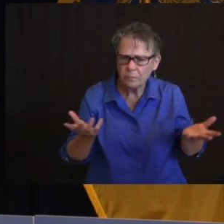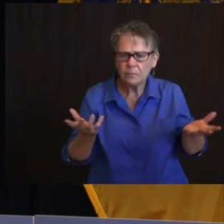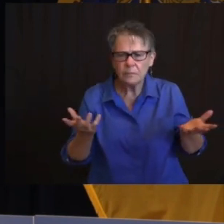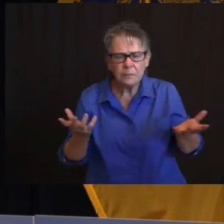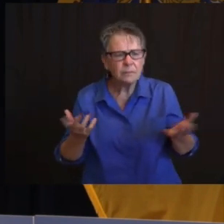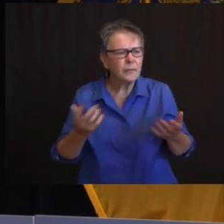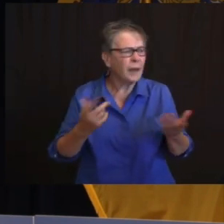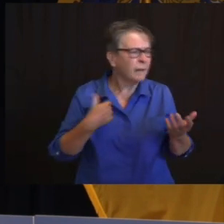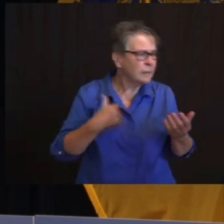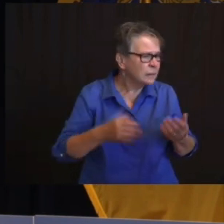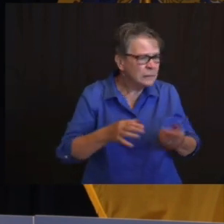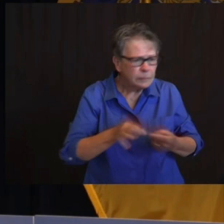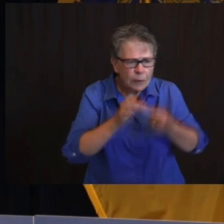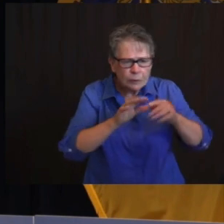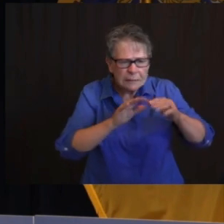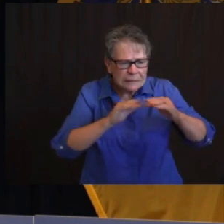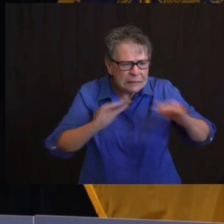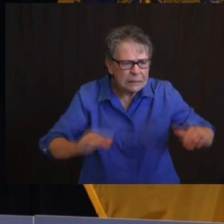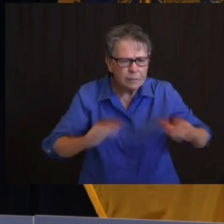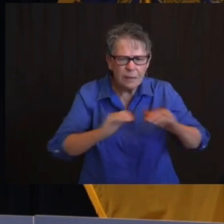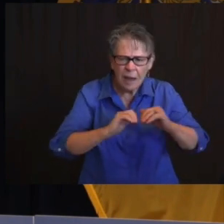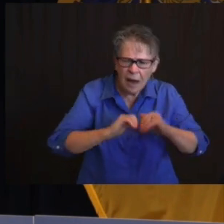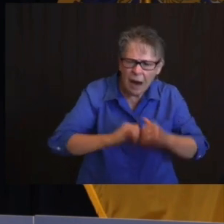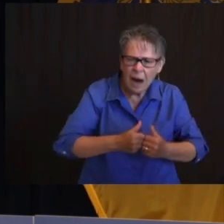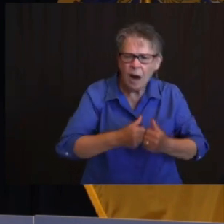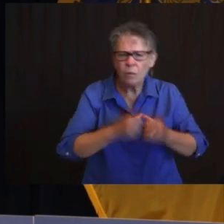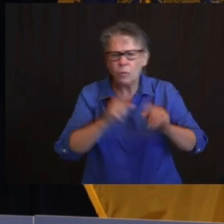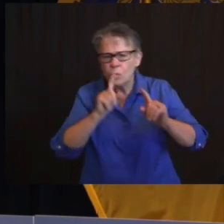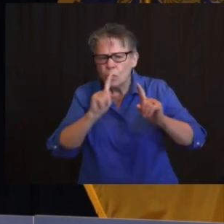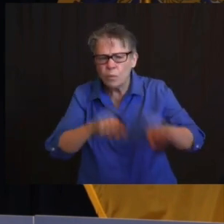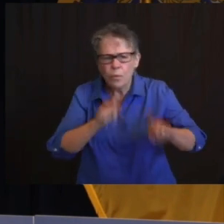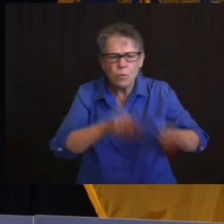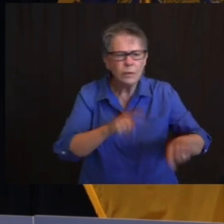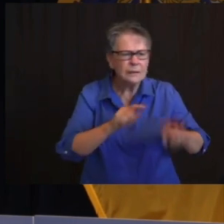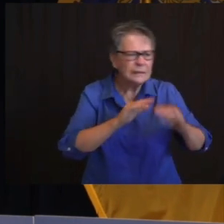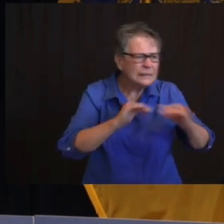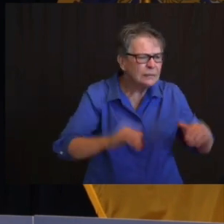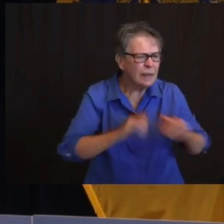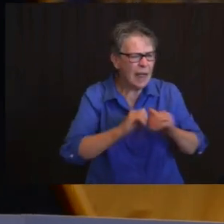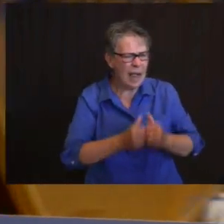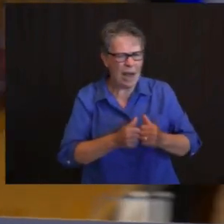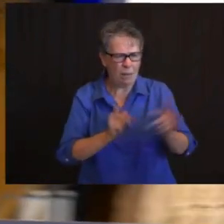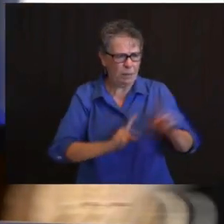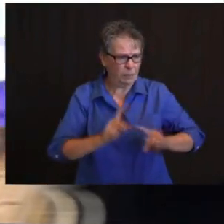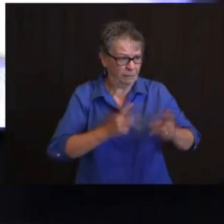any symptoms and go through the follow-up process. So this has been going on.